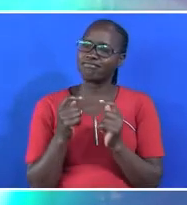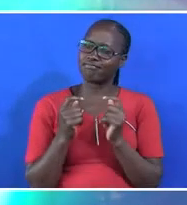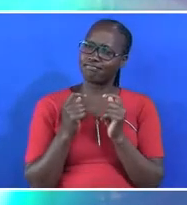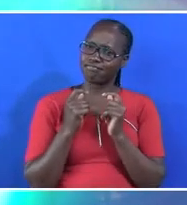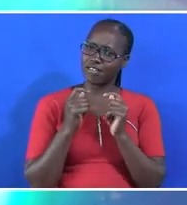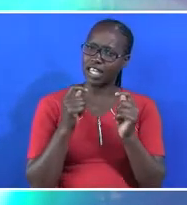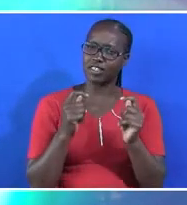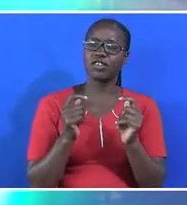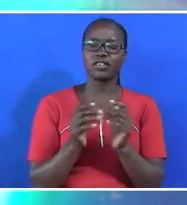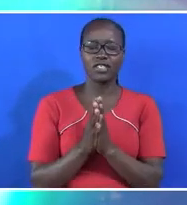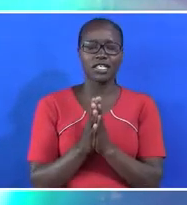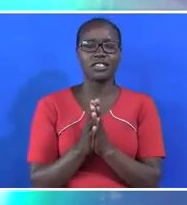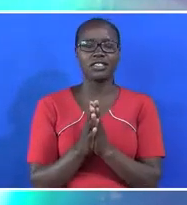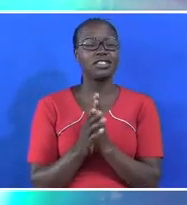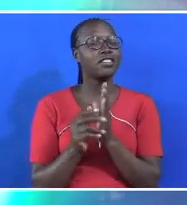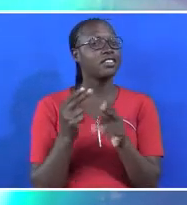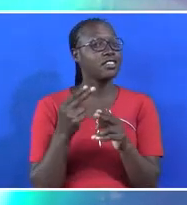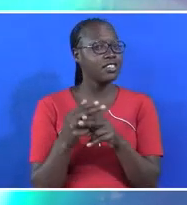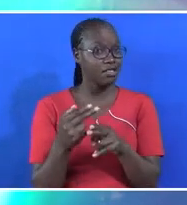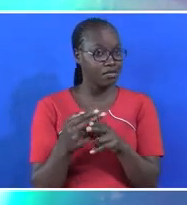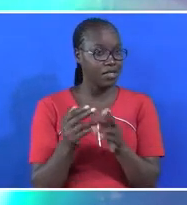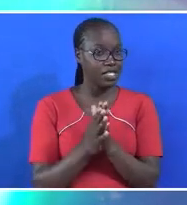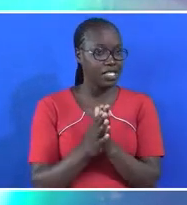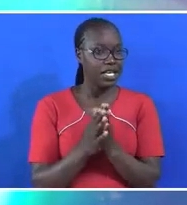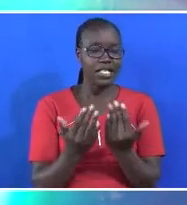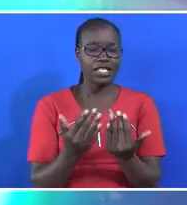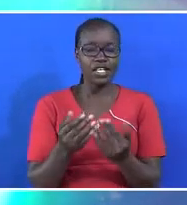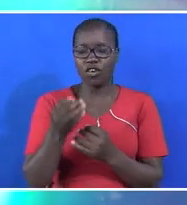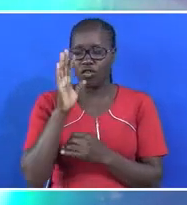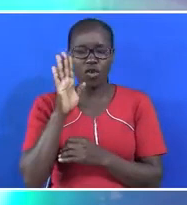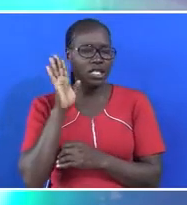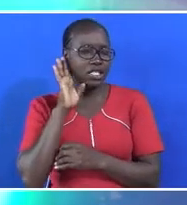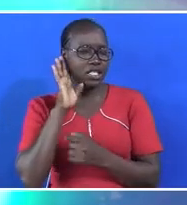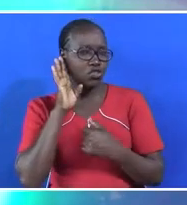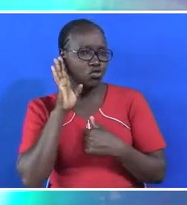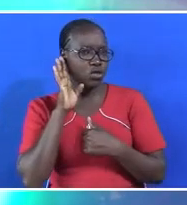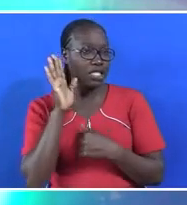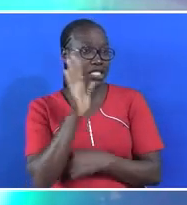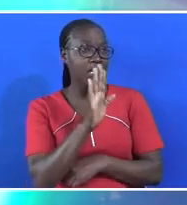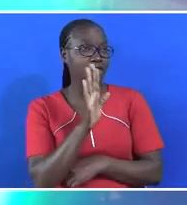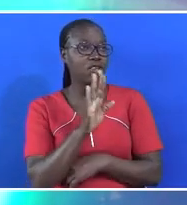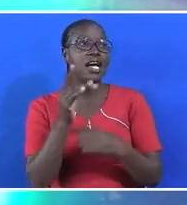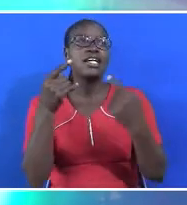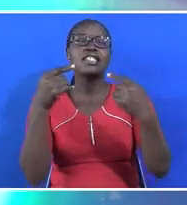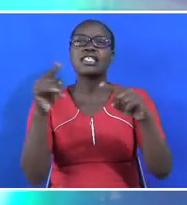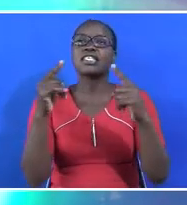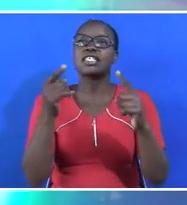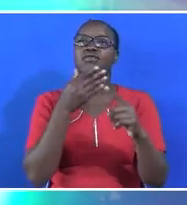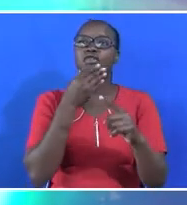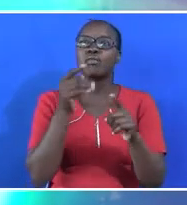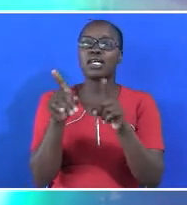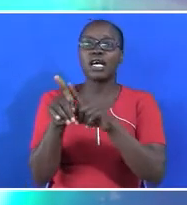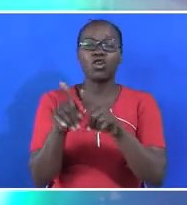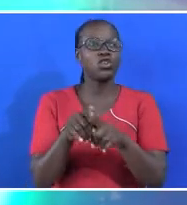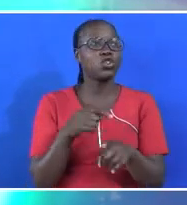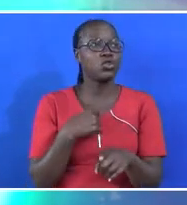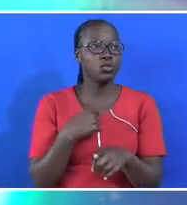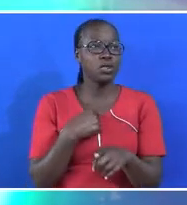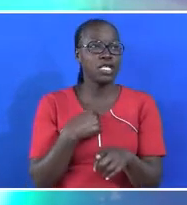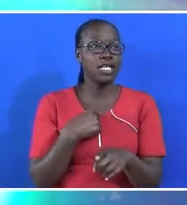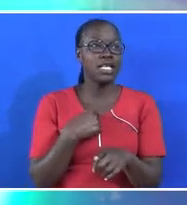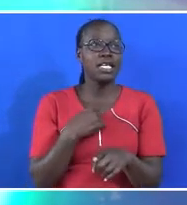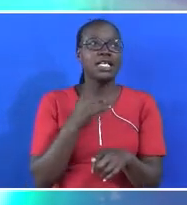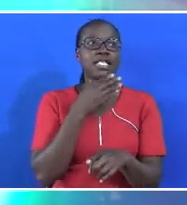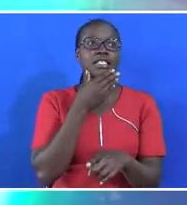I want to tell a child of God listening to me this afternoon that a successful man, according to me, is